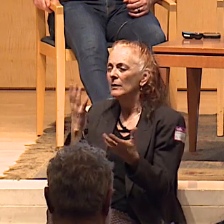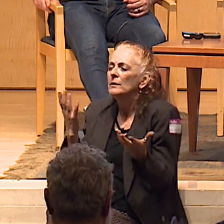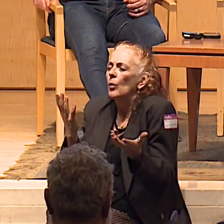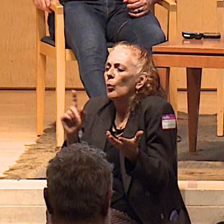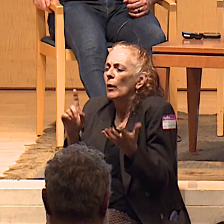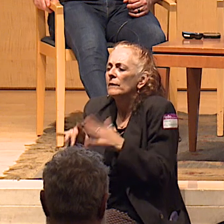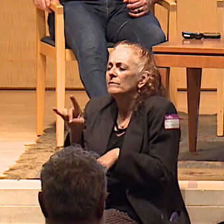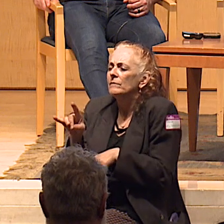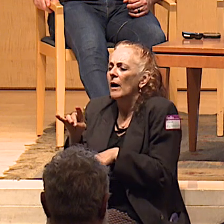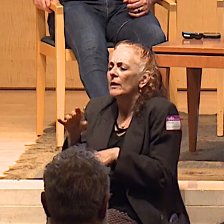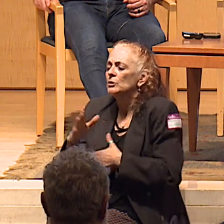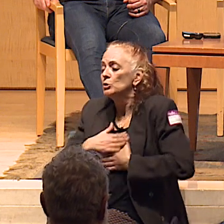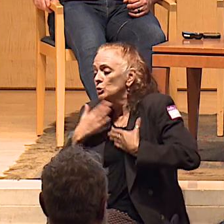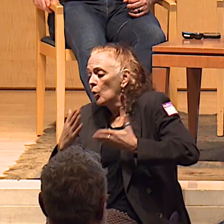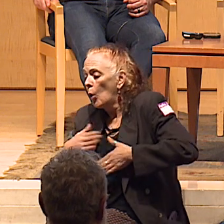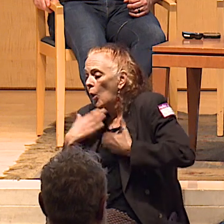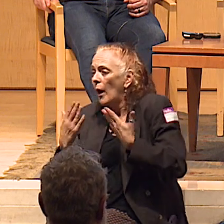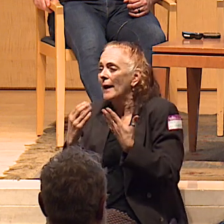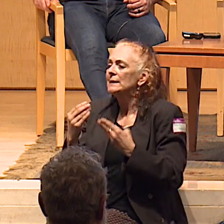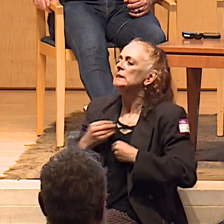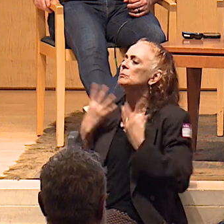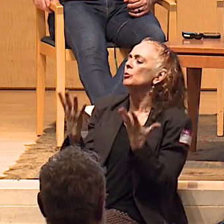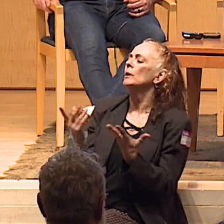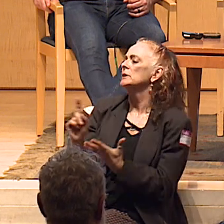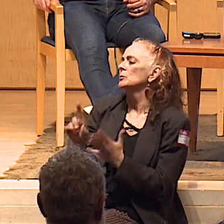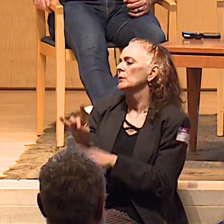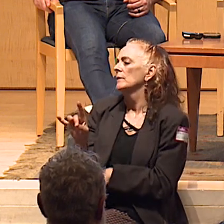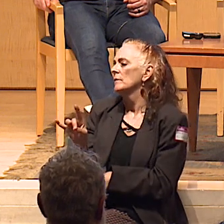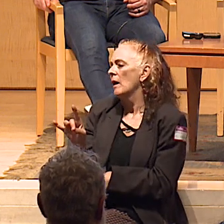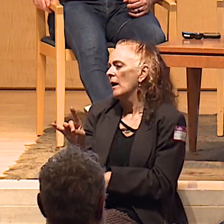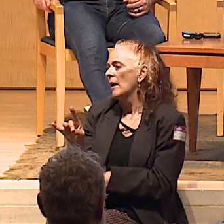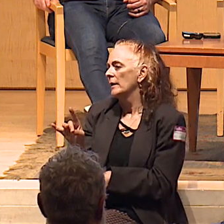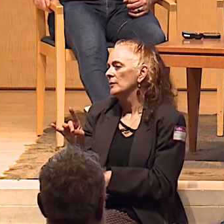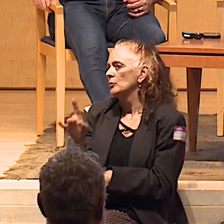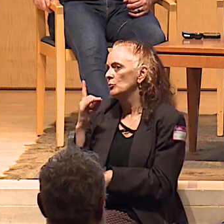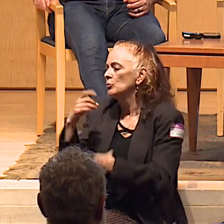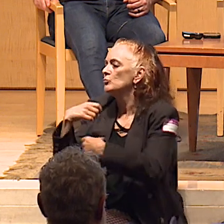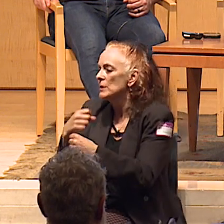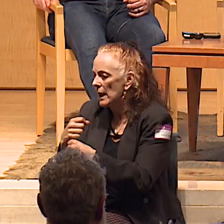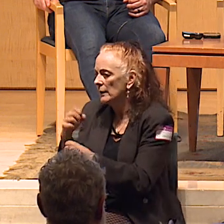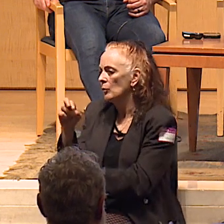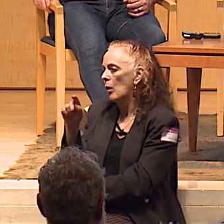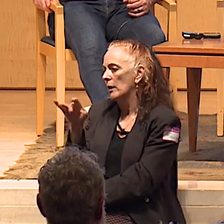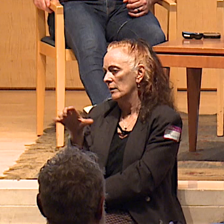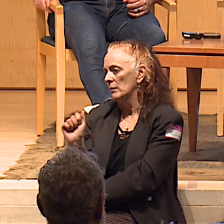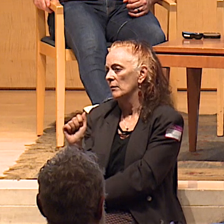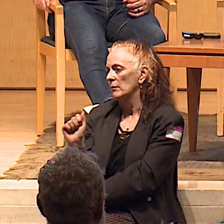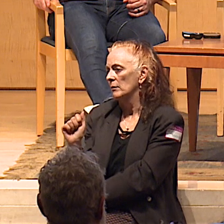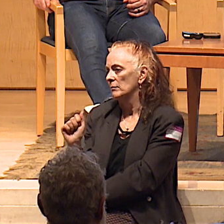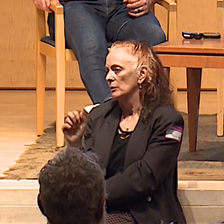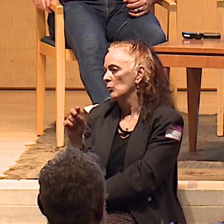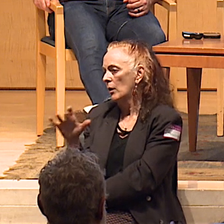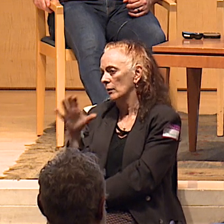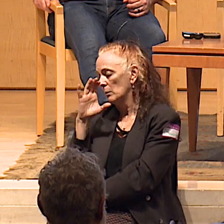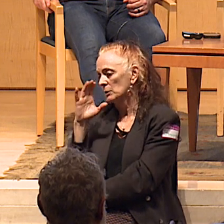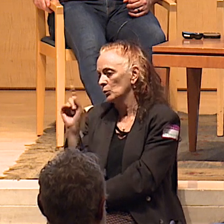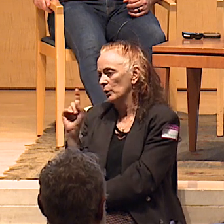all finding joy? Where are you finding inspiration in, like, creating erotica and erotic comics?